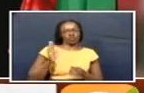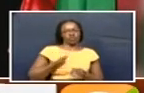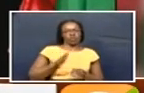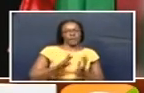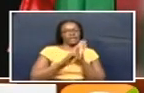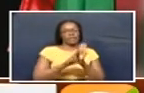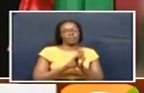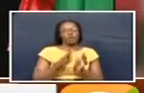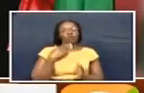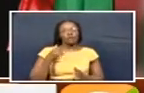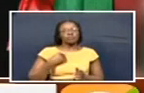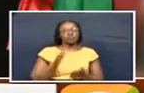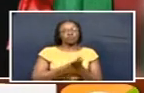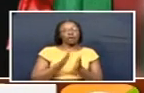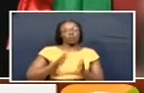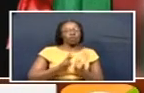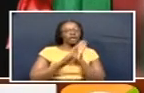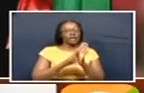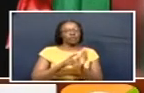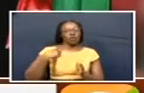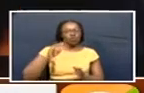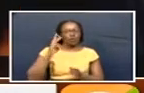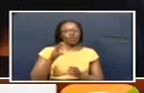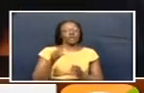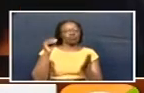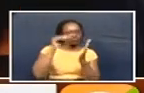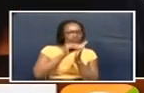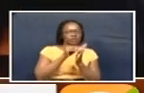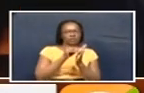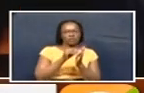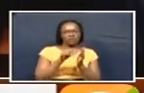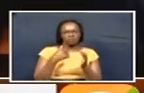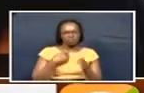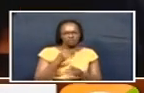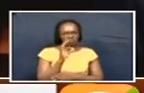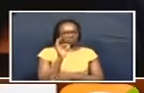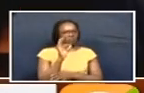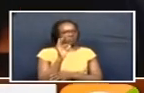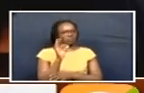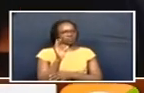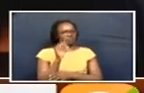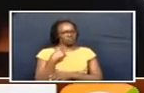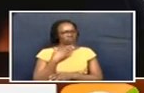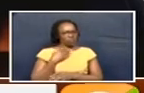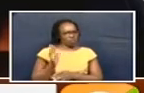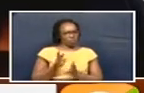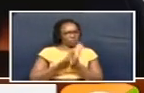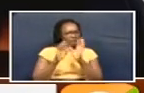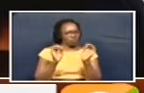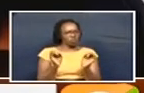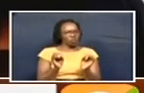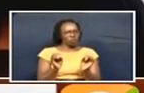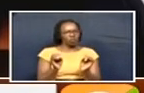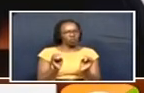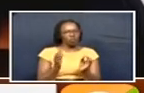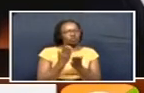for the women rep, we are going to put her in that lineup. And that would surprise me because I was like, I never said I wanted that seat. Nothing is wrong with that seat,